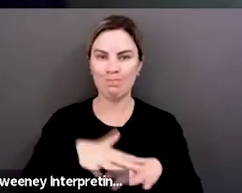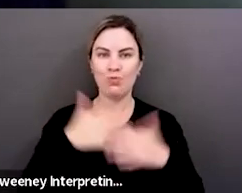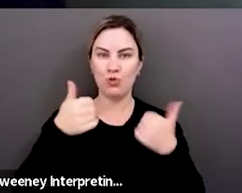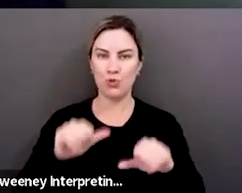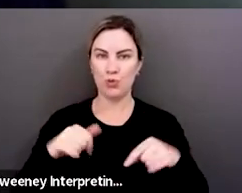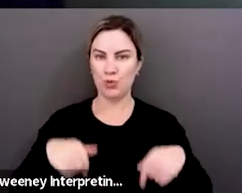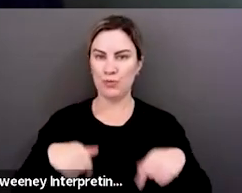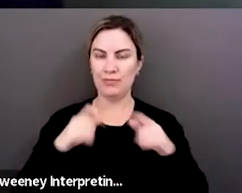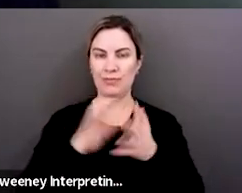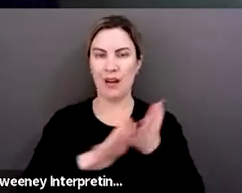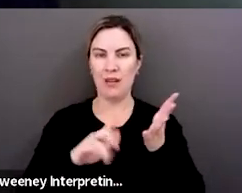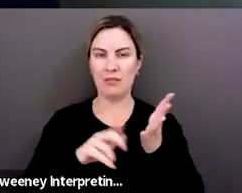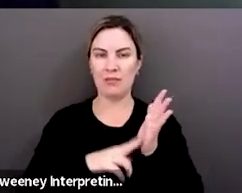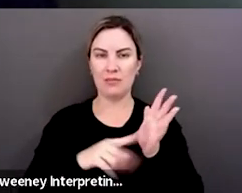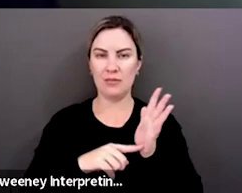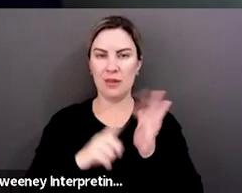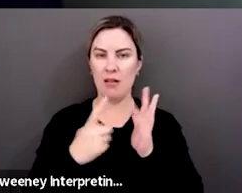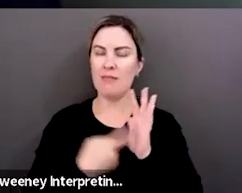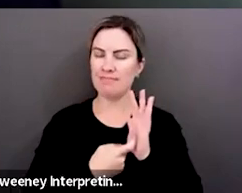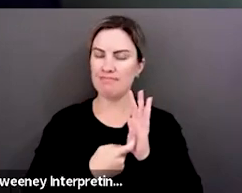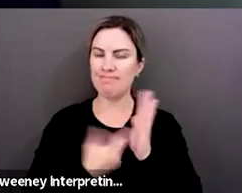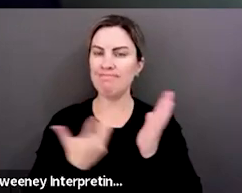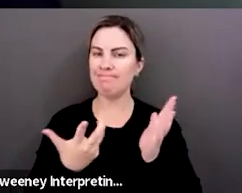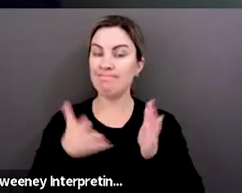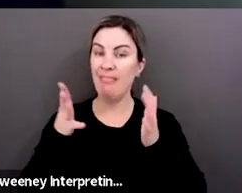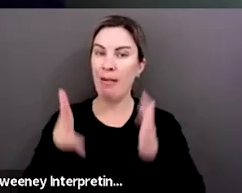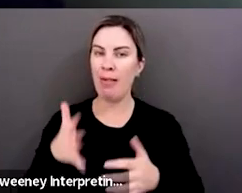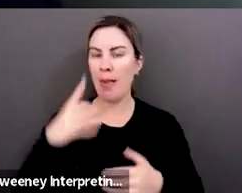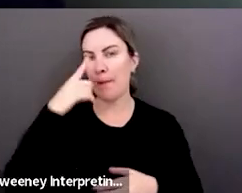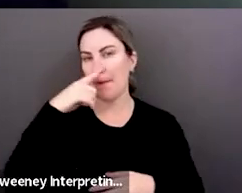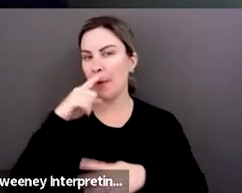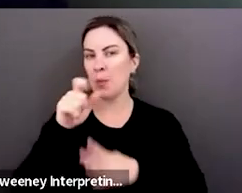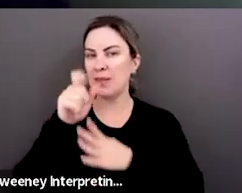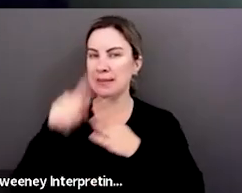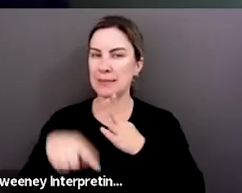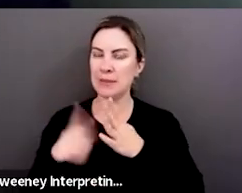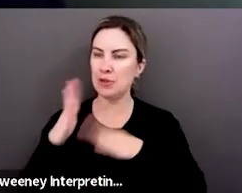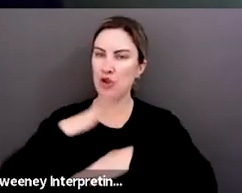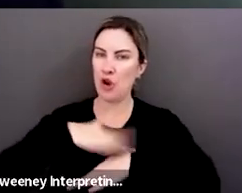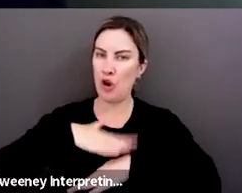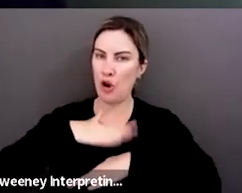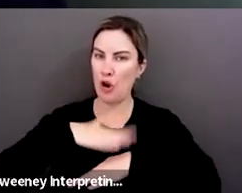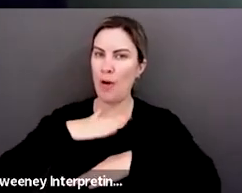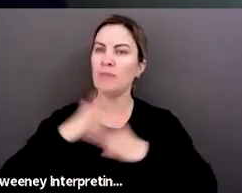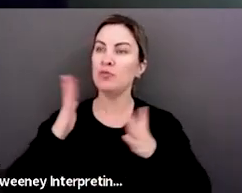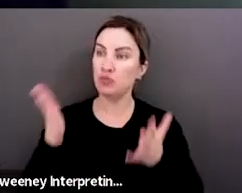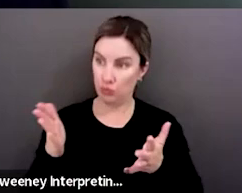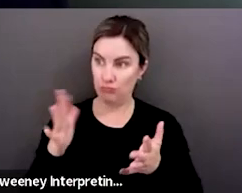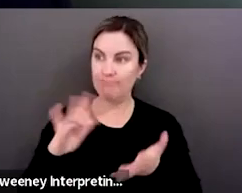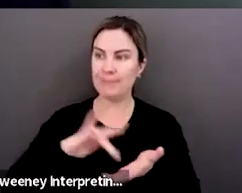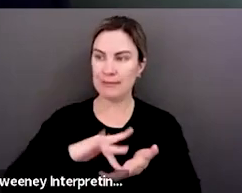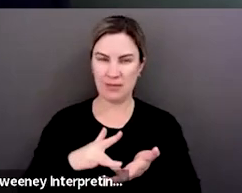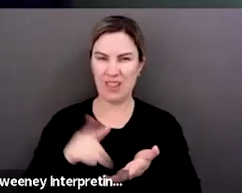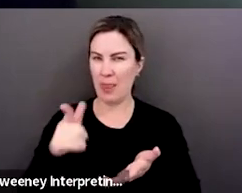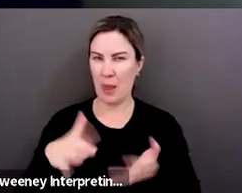allowing time for people with disabilities to stay at the centre. People with disabilities don't want to be left behind, especially